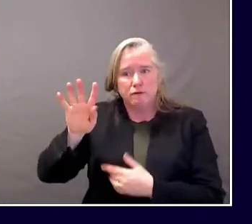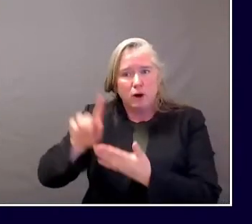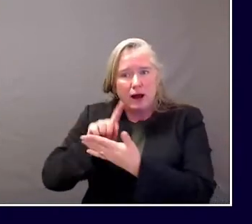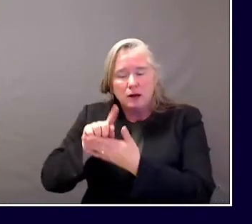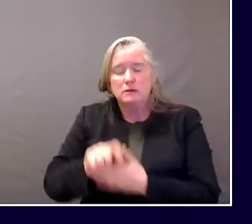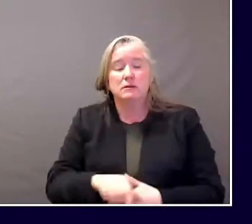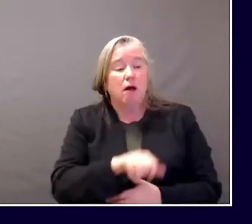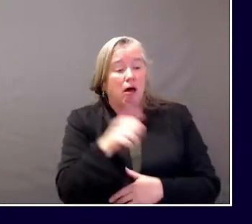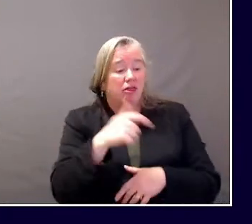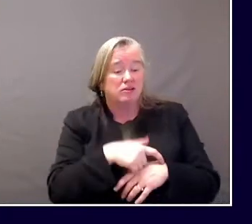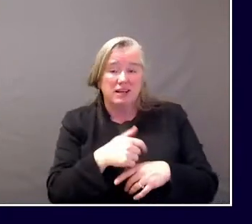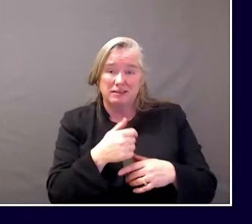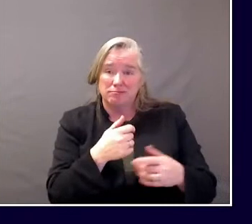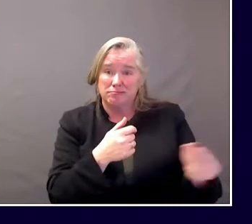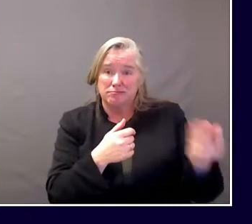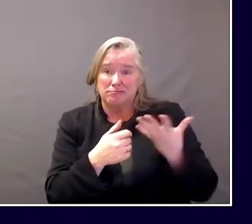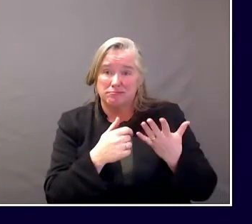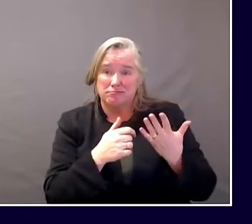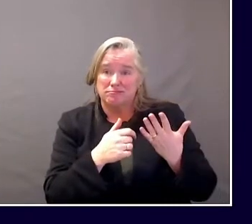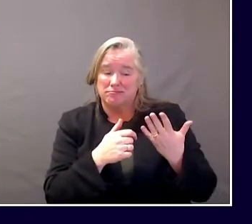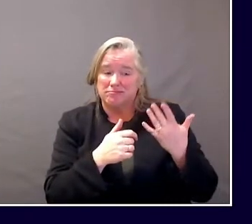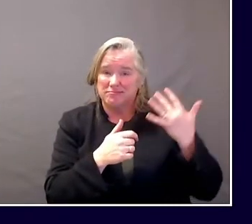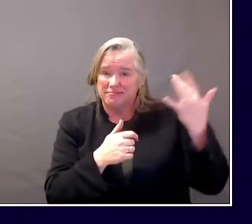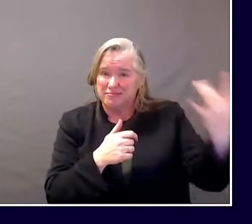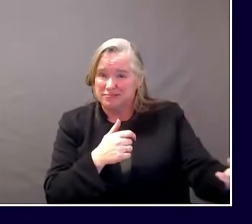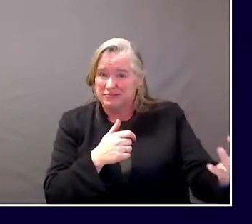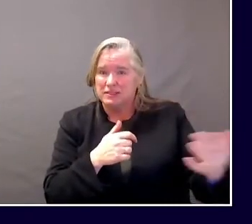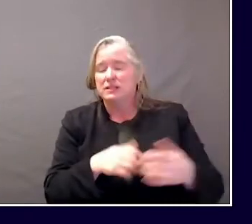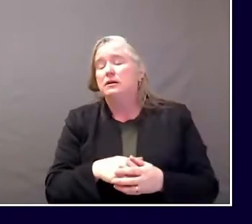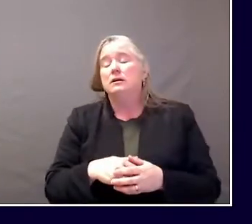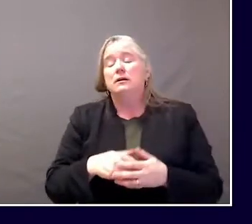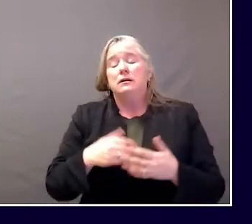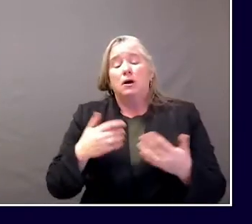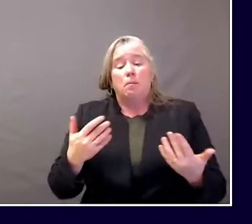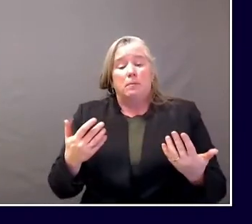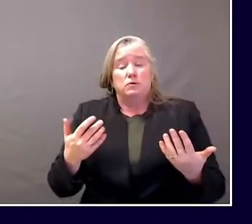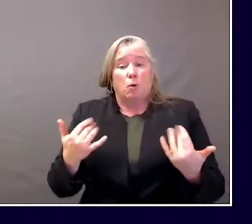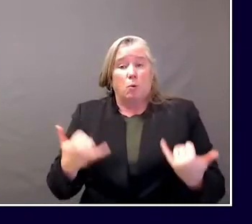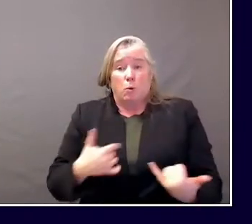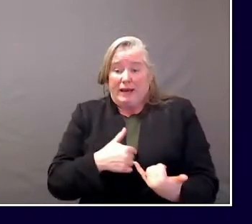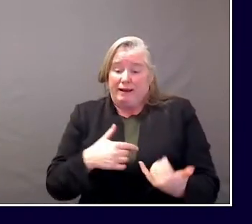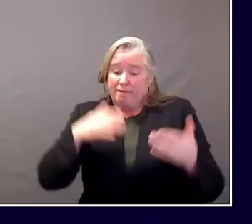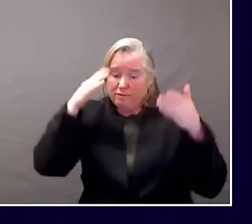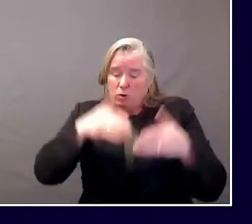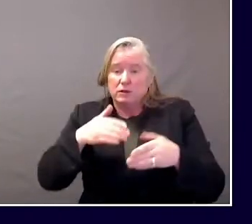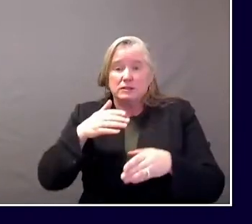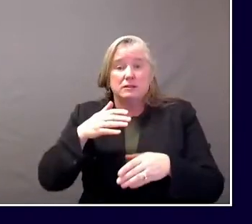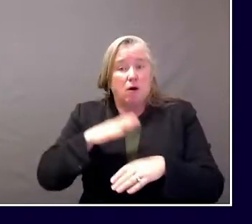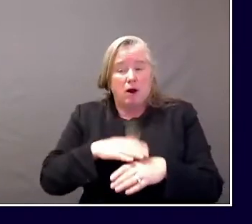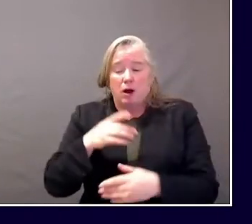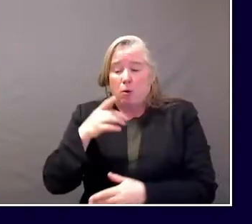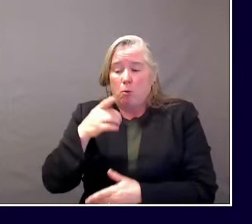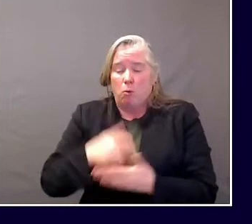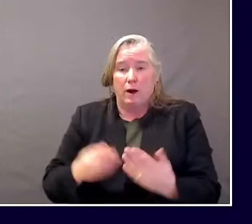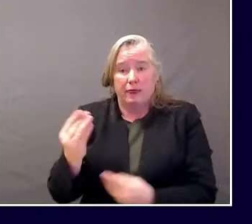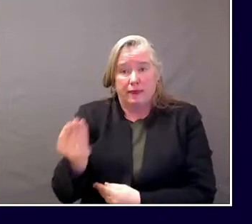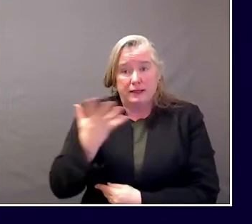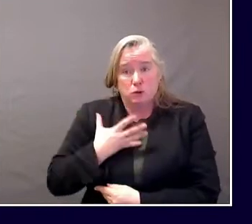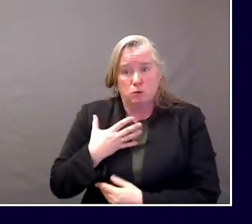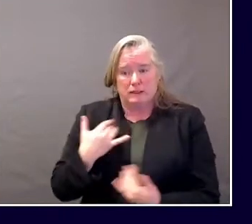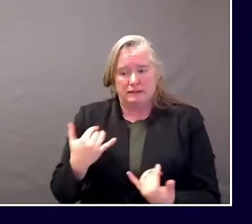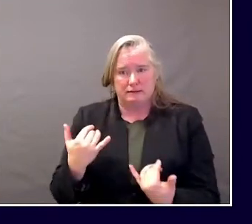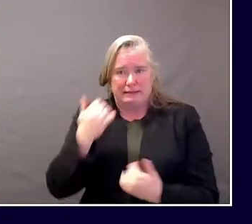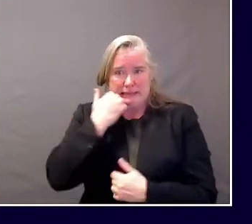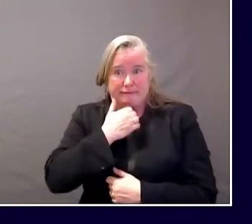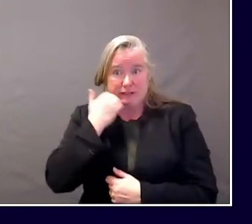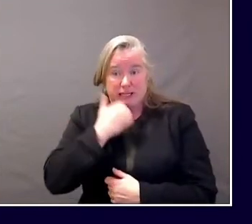so quickly. What we can talk about is what is reported to us. Sometimes that's a difference of 1 or 2. Sometimes, as it